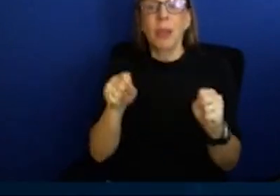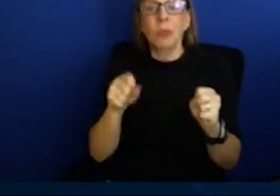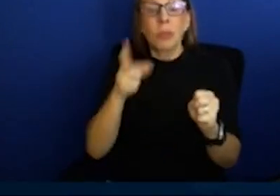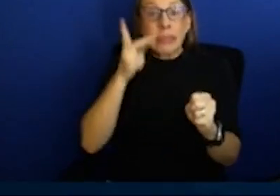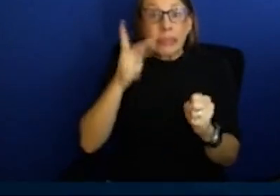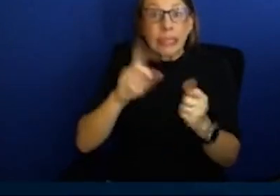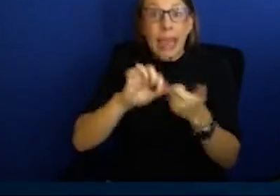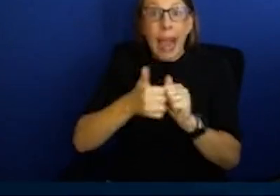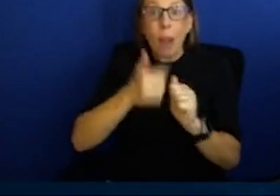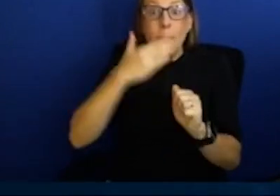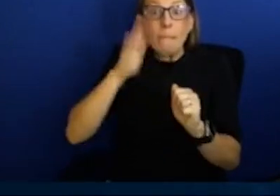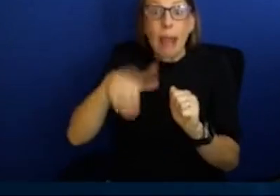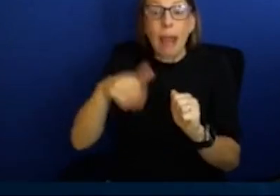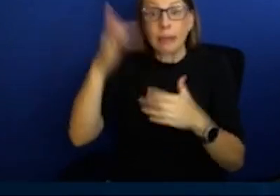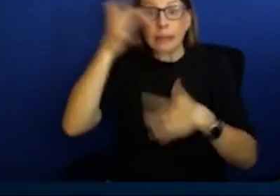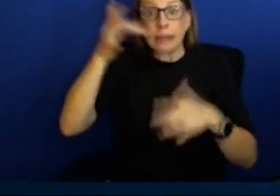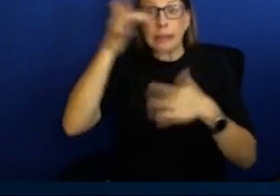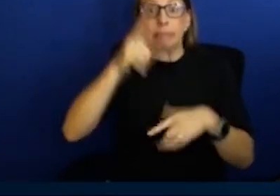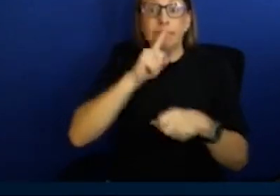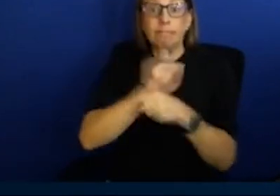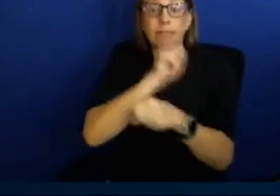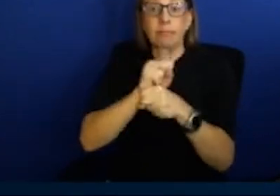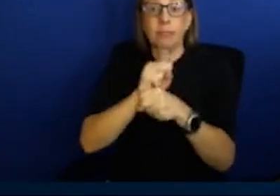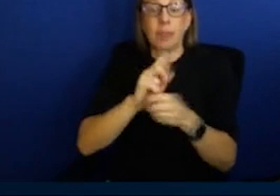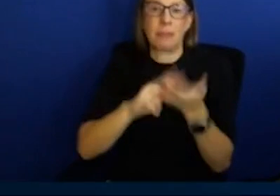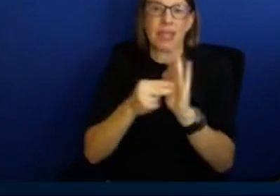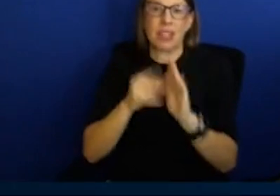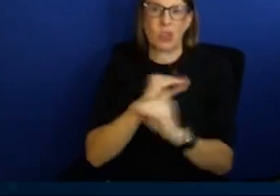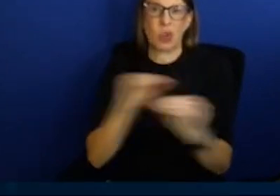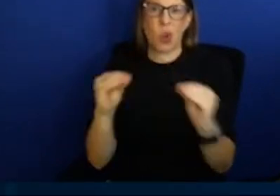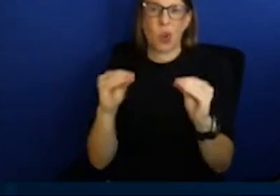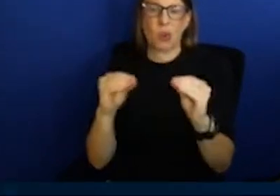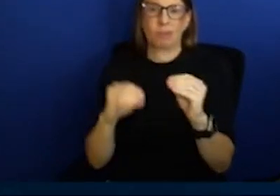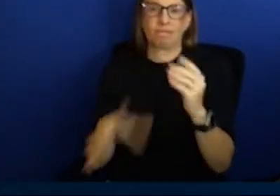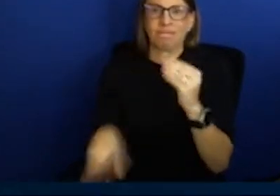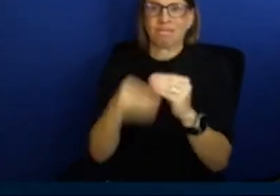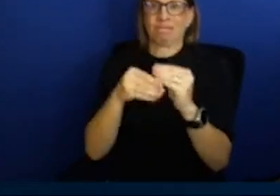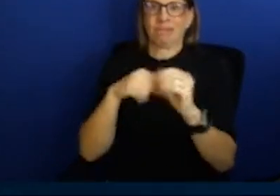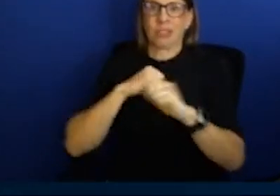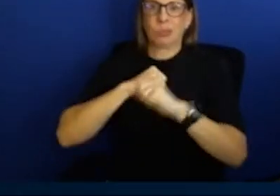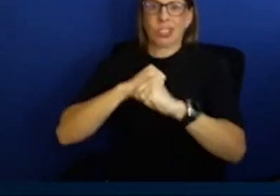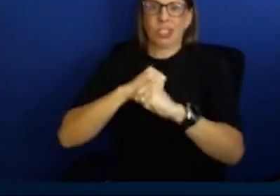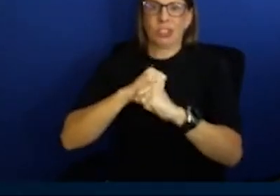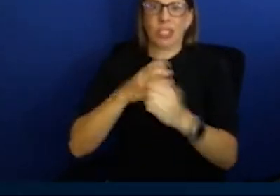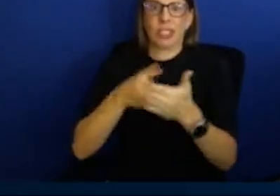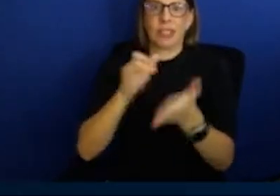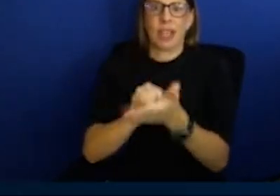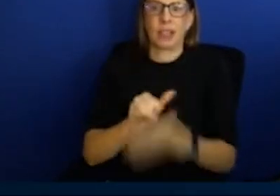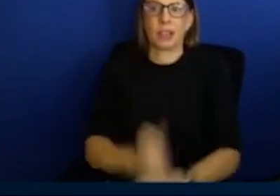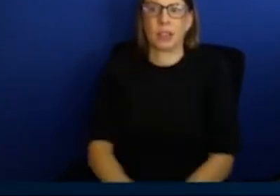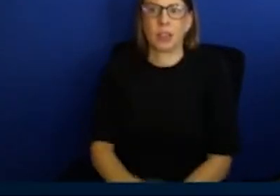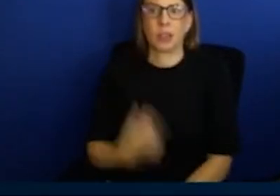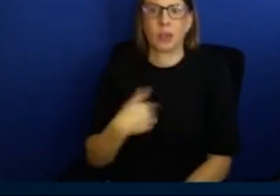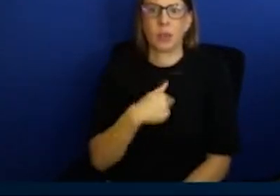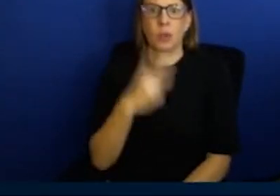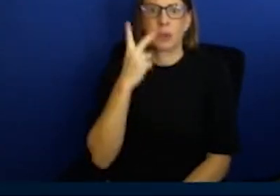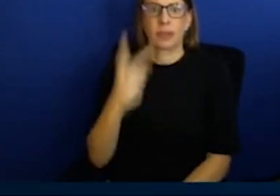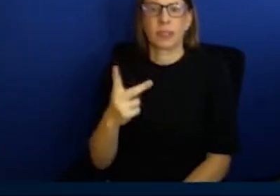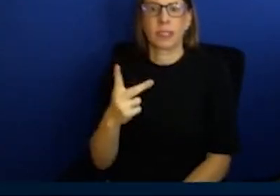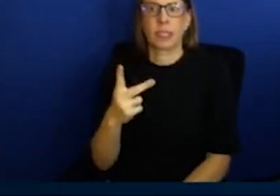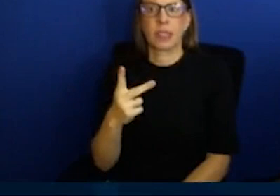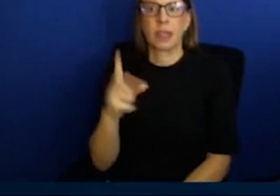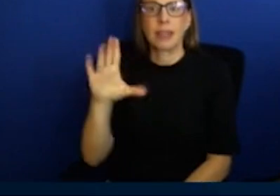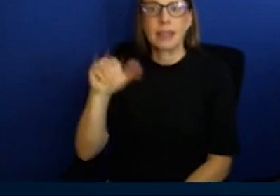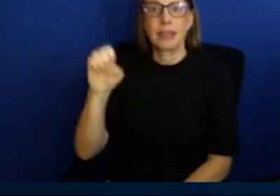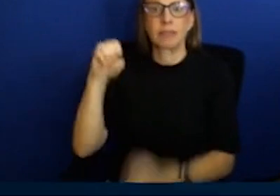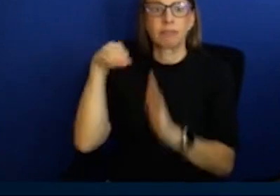bad disease was and didn't have underlying protection against it. So thankfully, we are seeing that those case rates are coming down. If